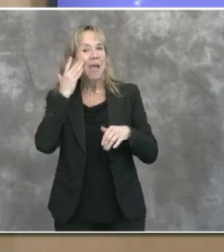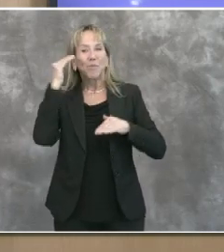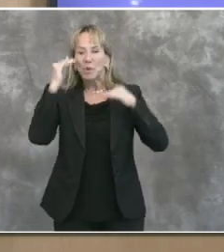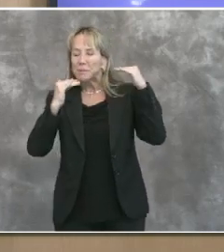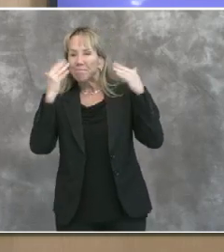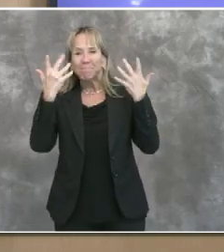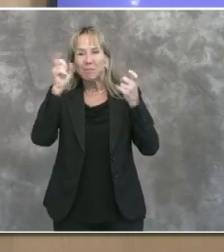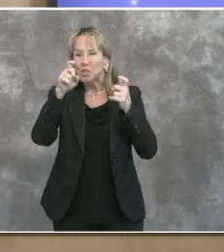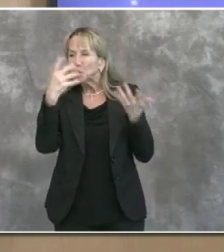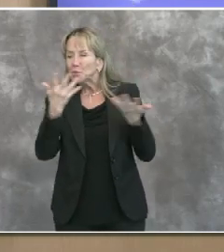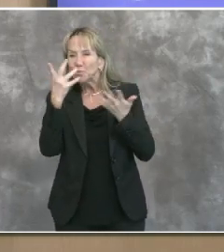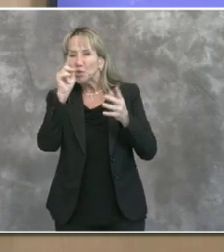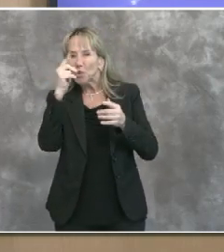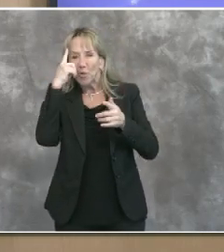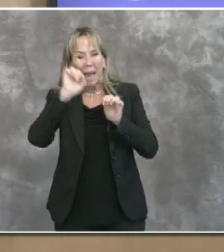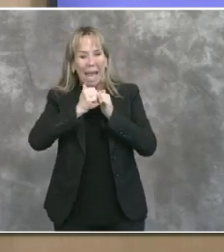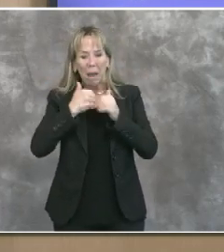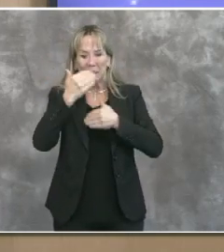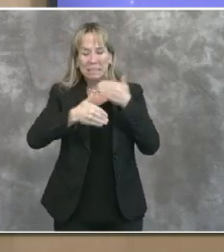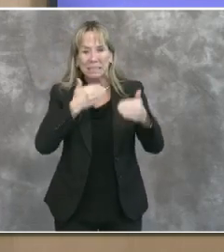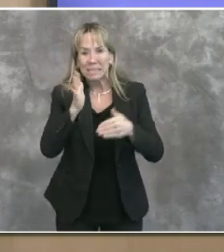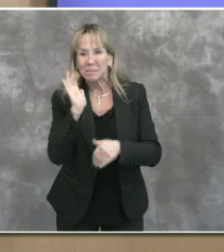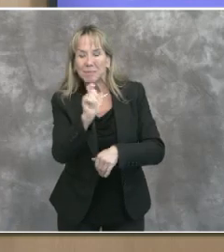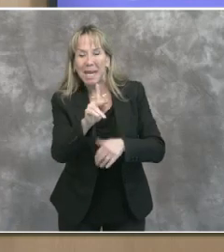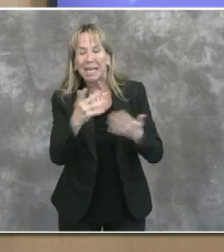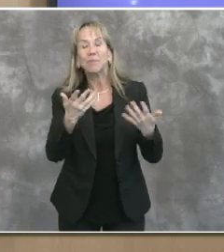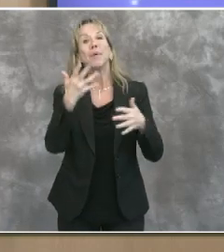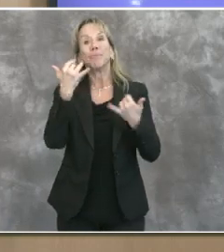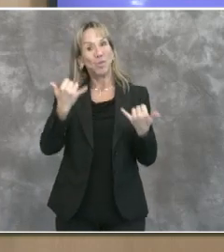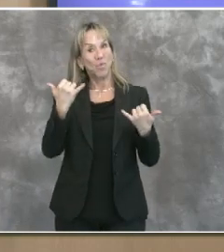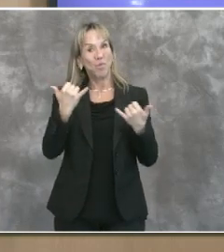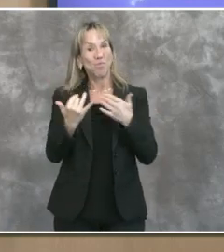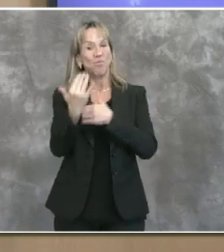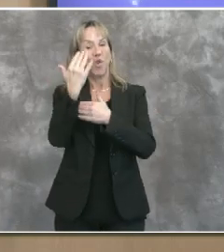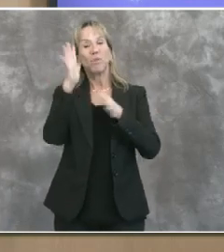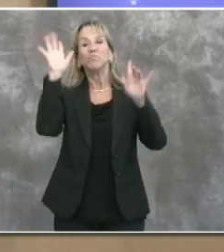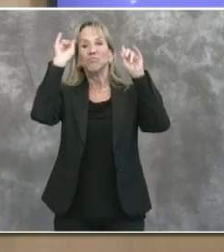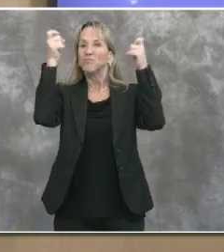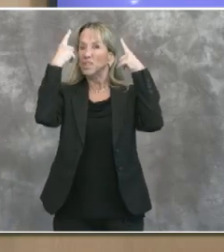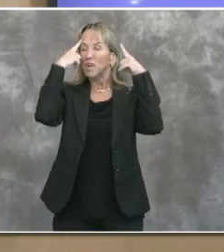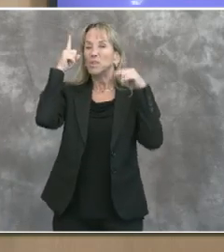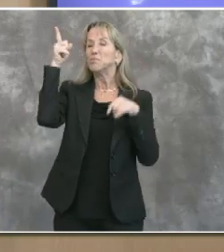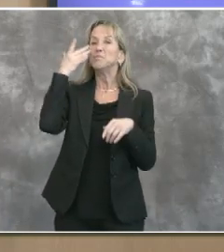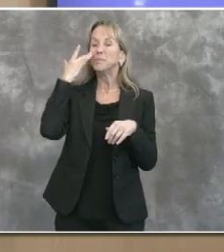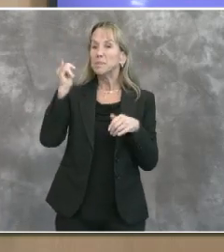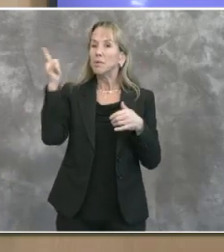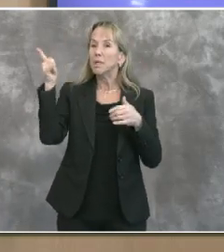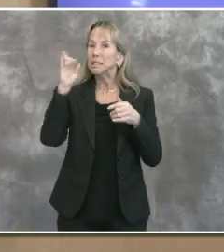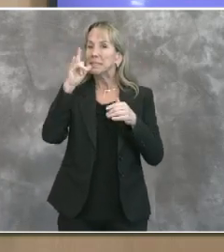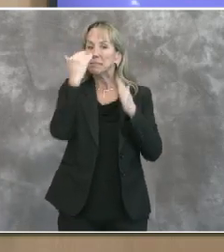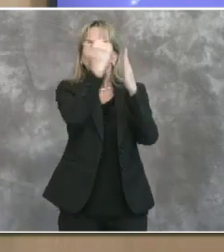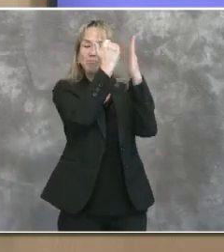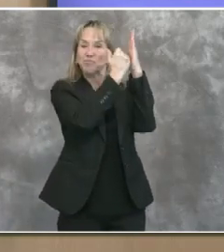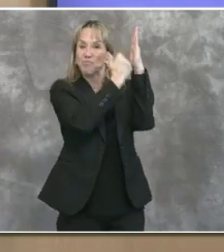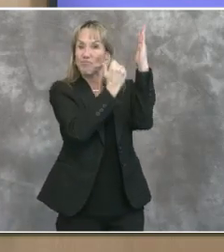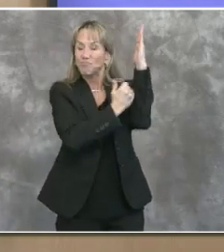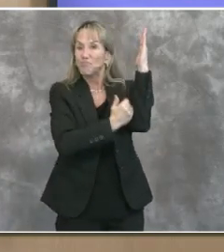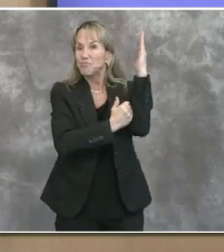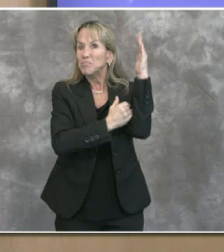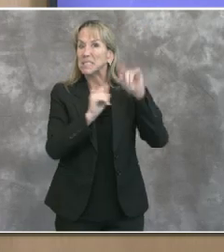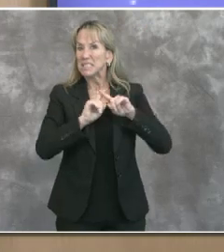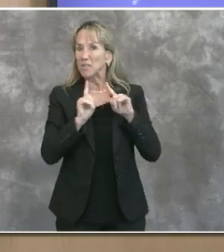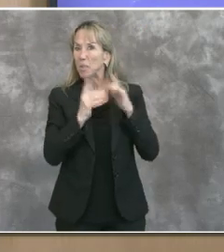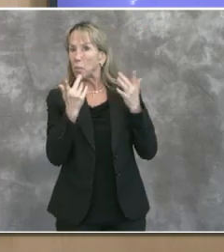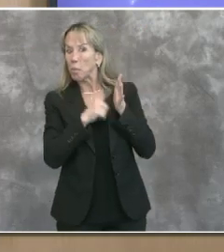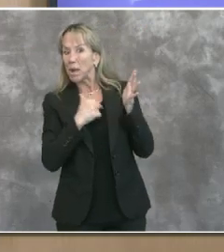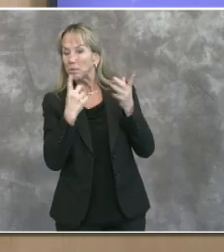forward, Governor Gavin Newsom today laid out a framework that will guide the decision-making for the state of California as we move